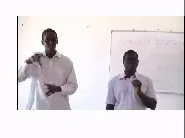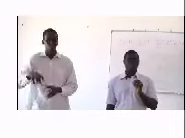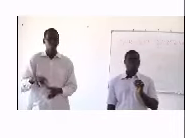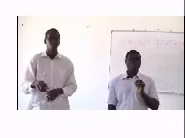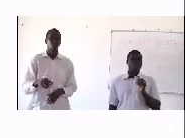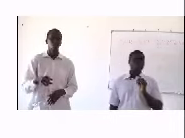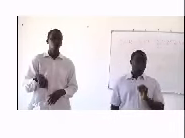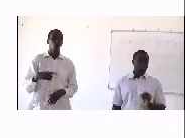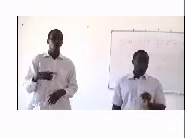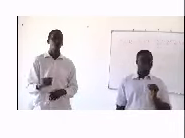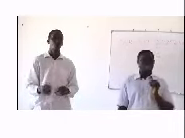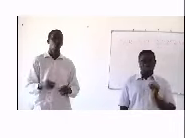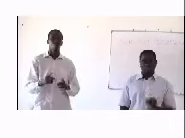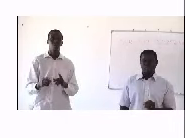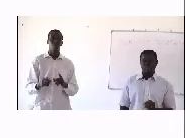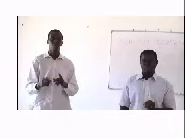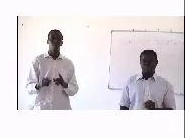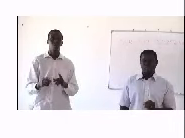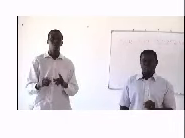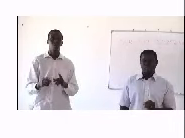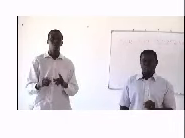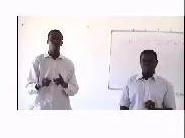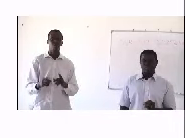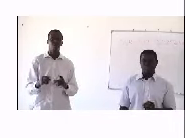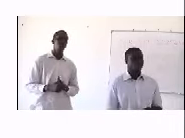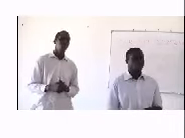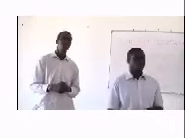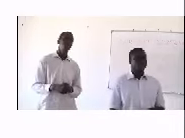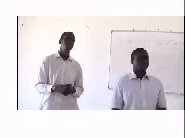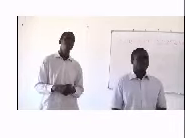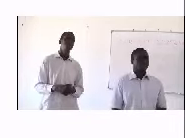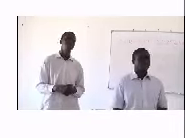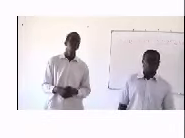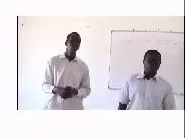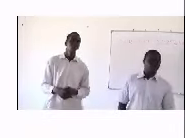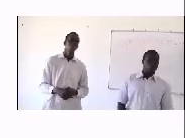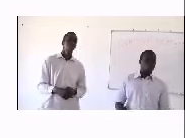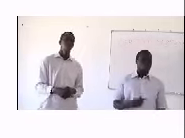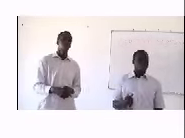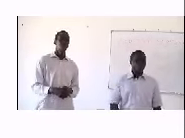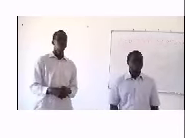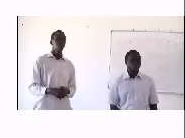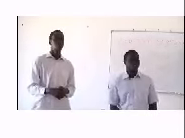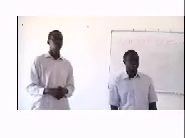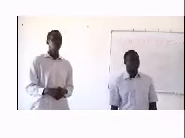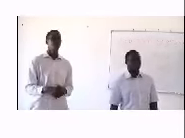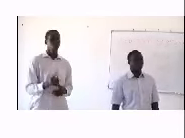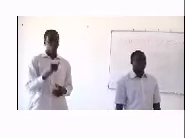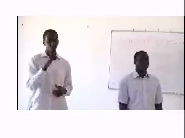main coordinating and the control center of the automatic nervous system.